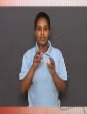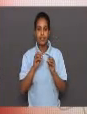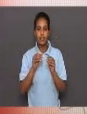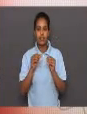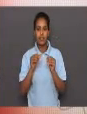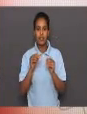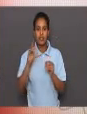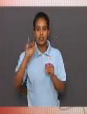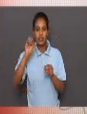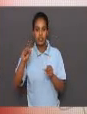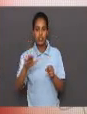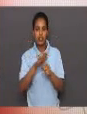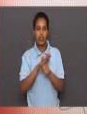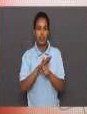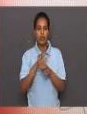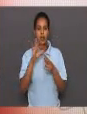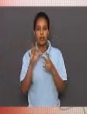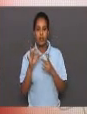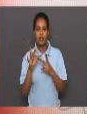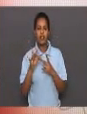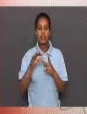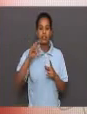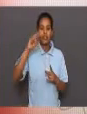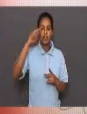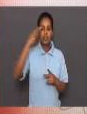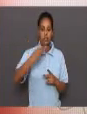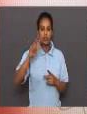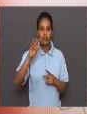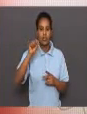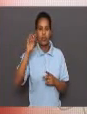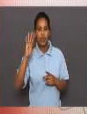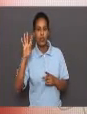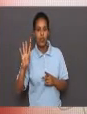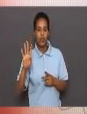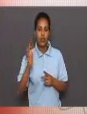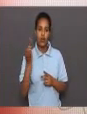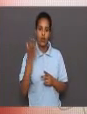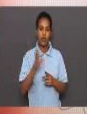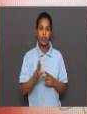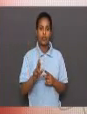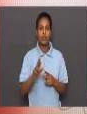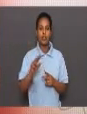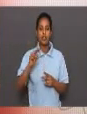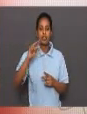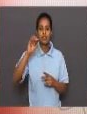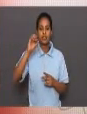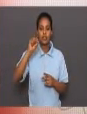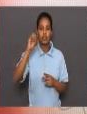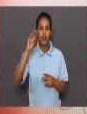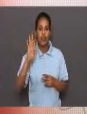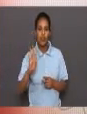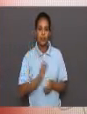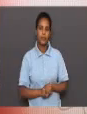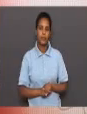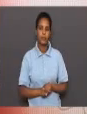are discharged in preference to the sulfur dioxide ions, or